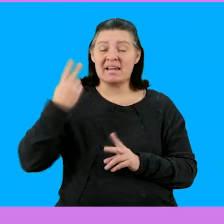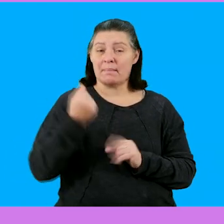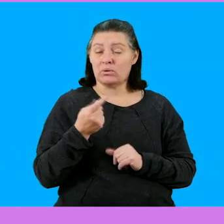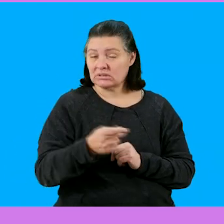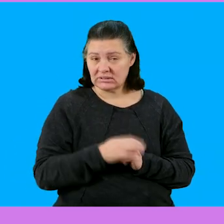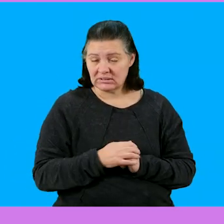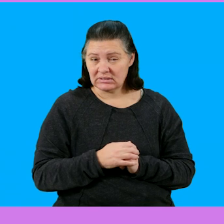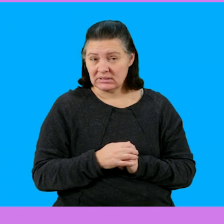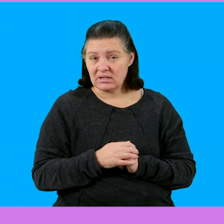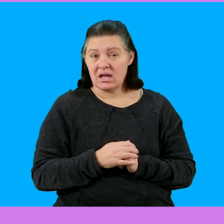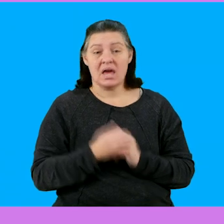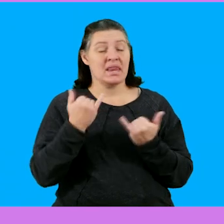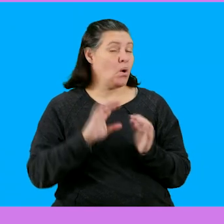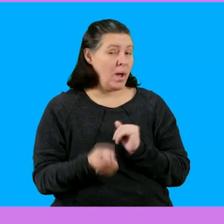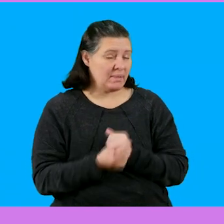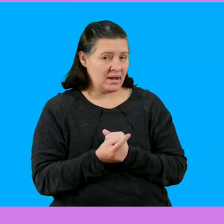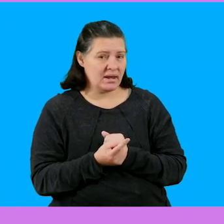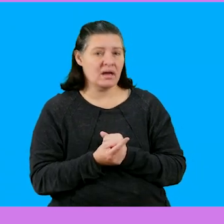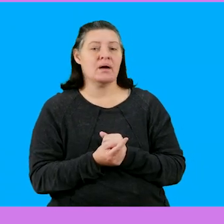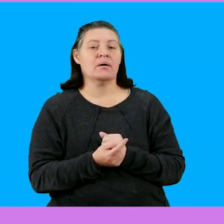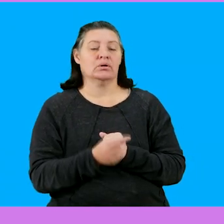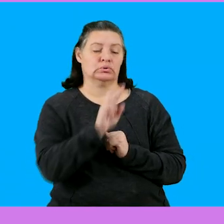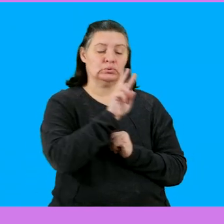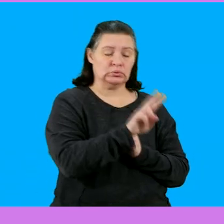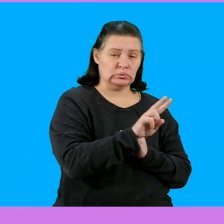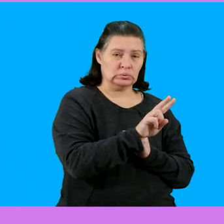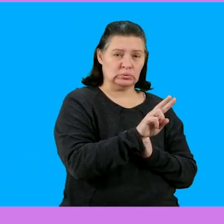this case? Right, so what will happen now? I will take my